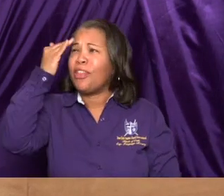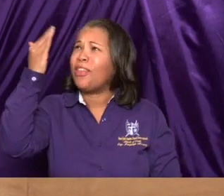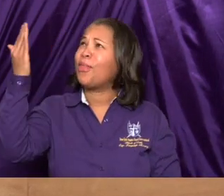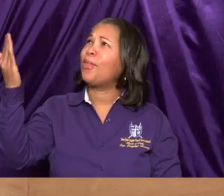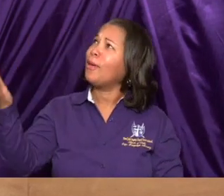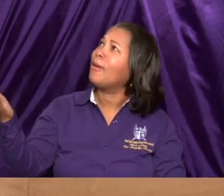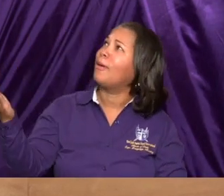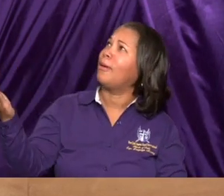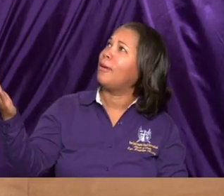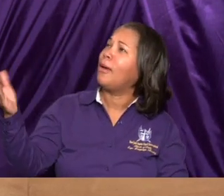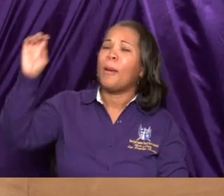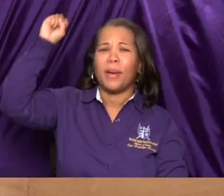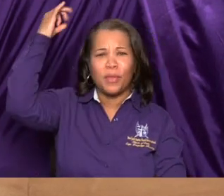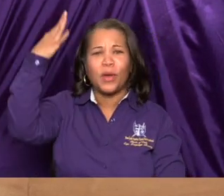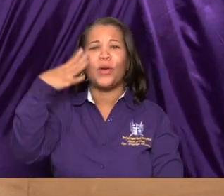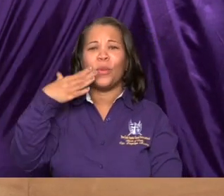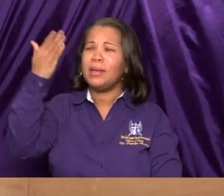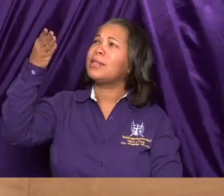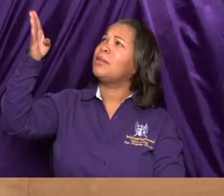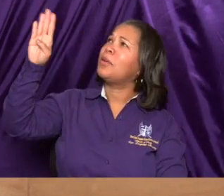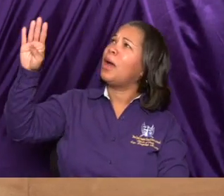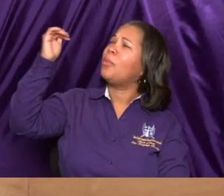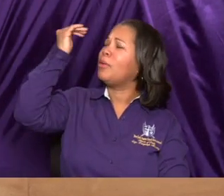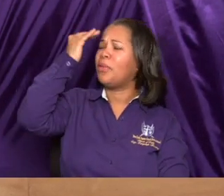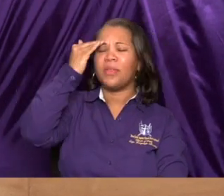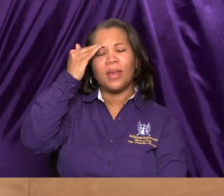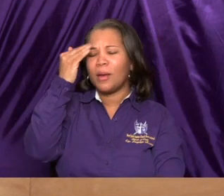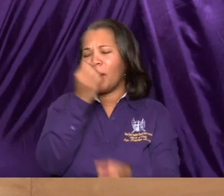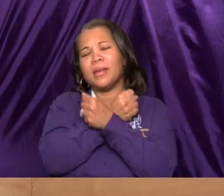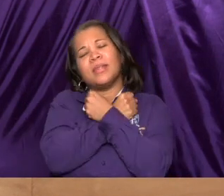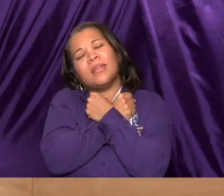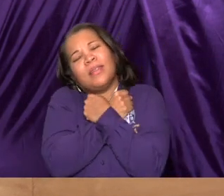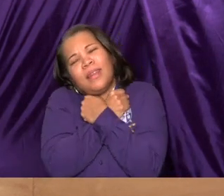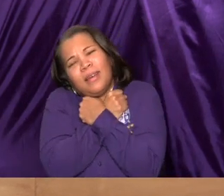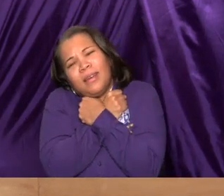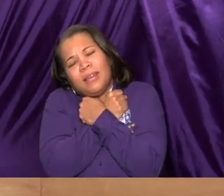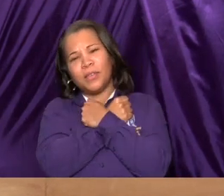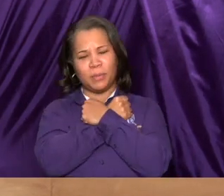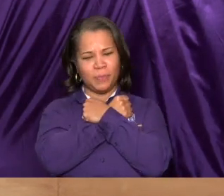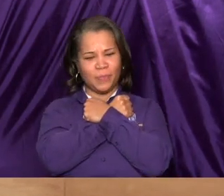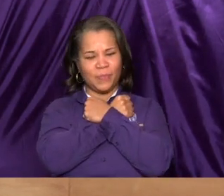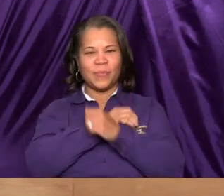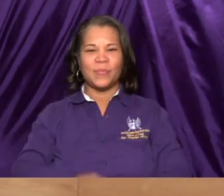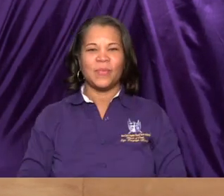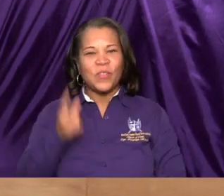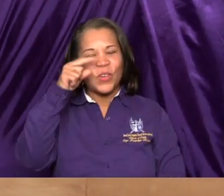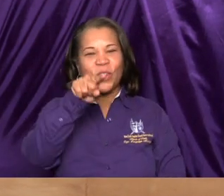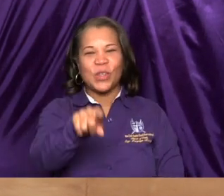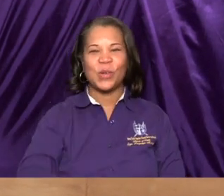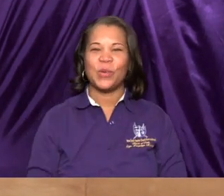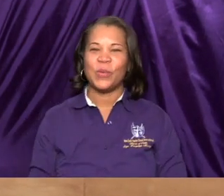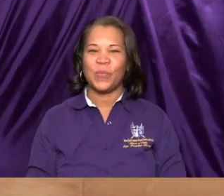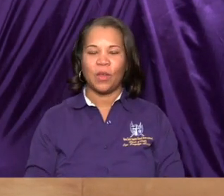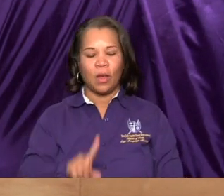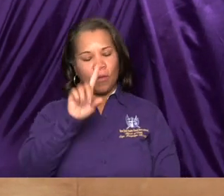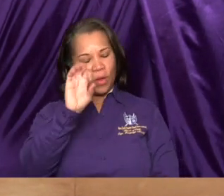the grace of God, when you think about his love that has spilled out for you for